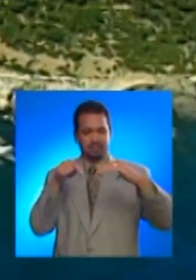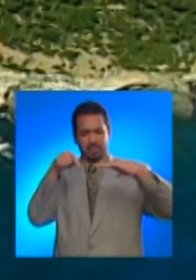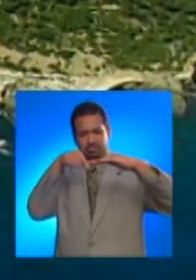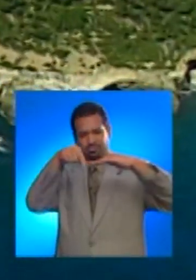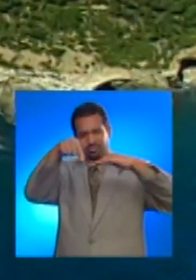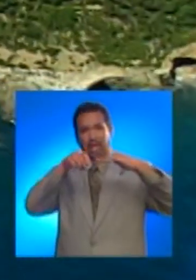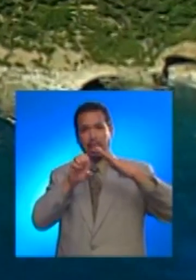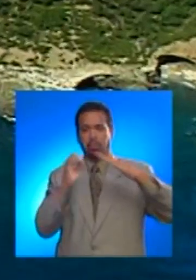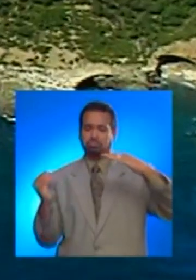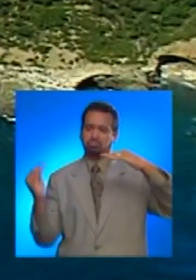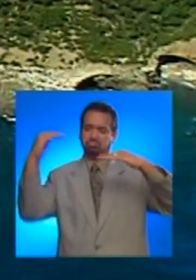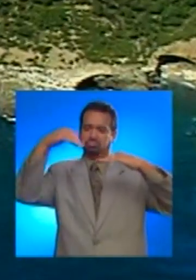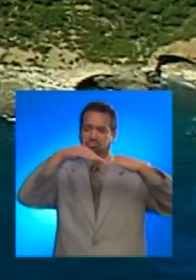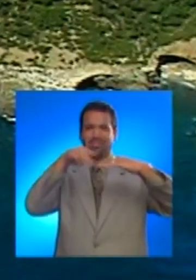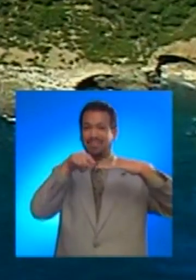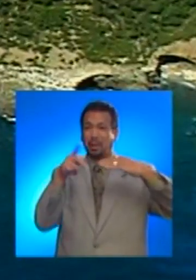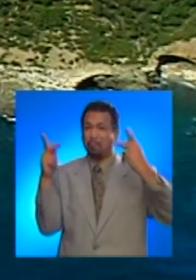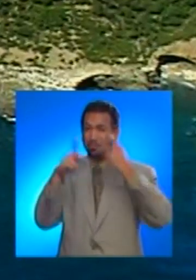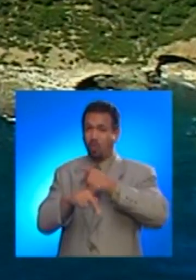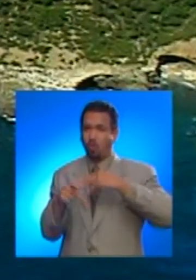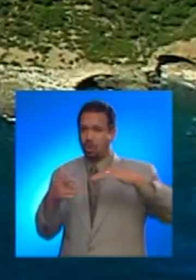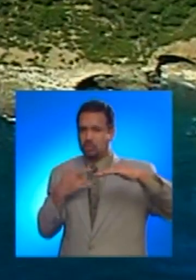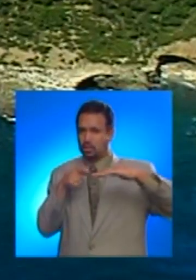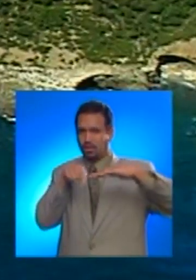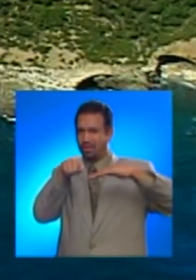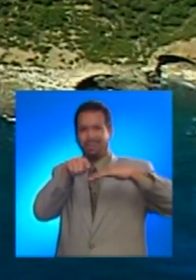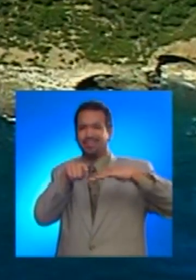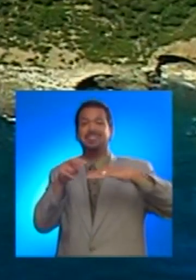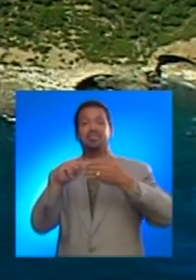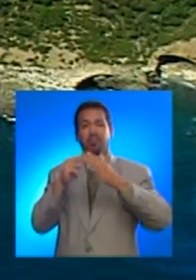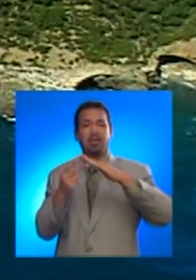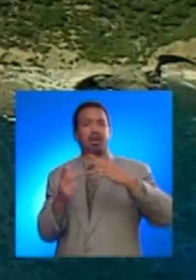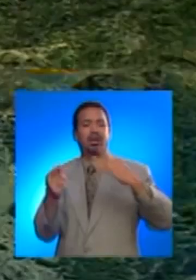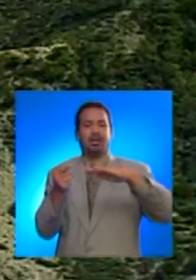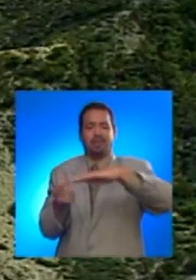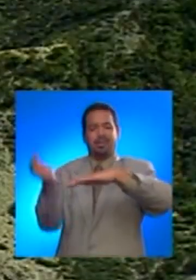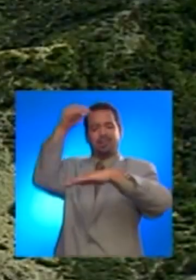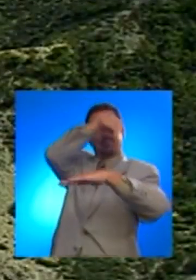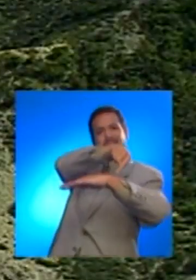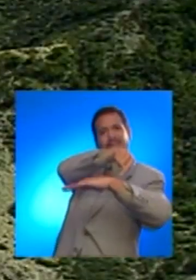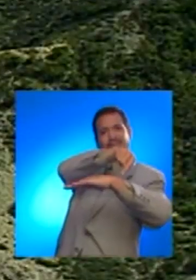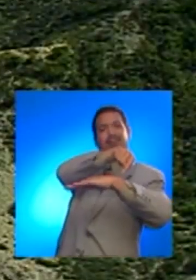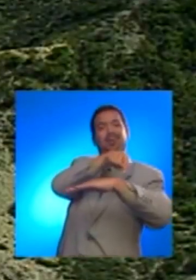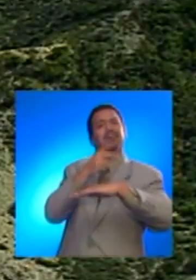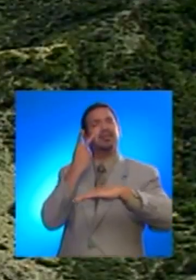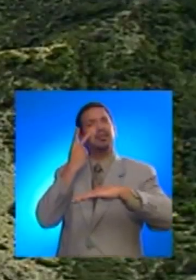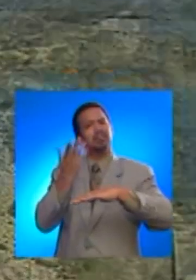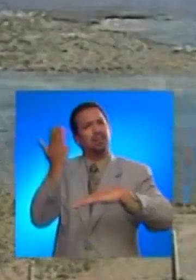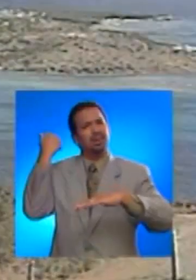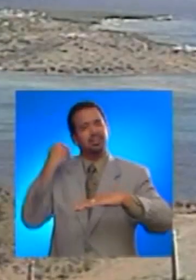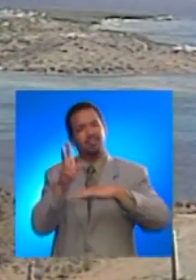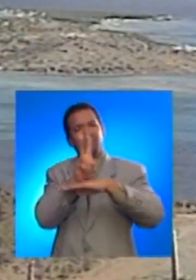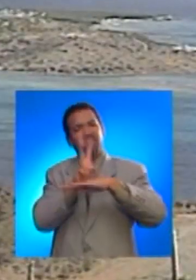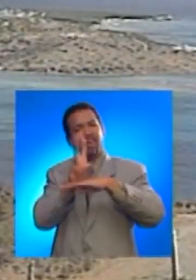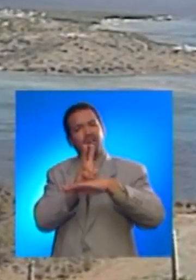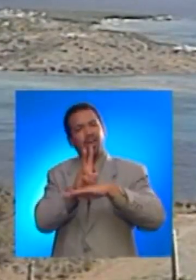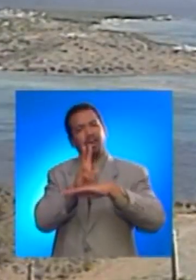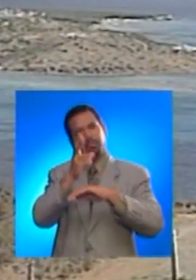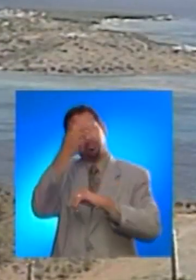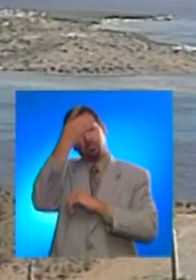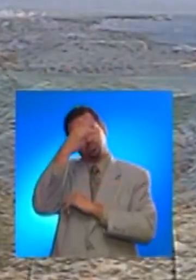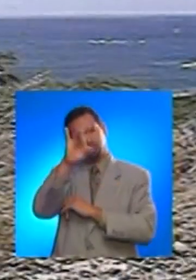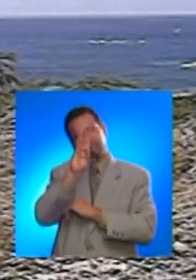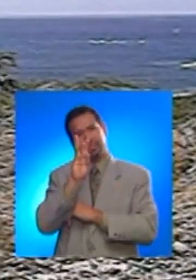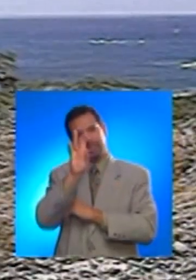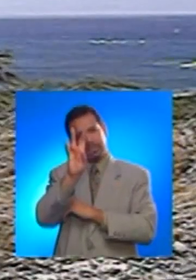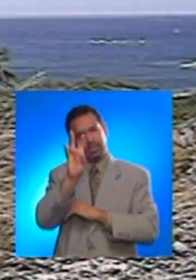don't take place on the side of the island where the tsunami strikes, but on the opposite side. This behavior was observed in Vieques